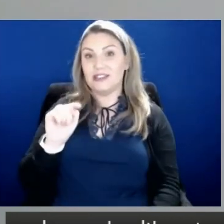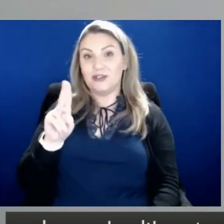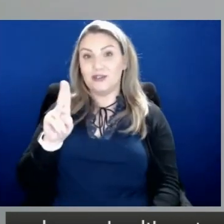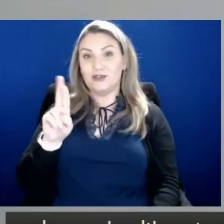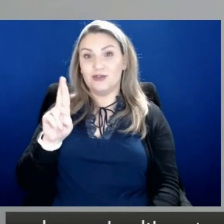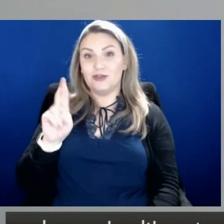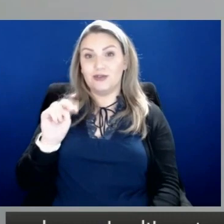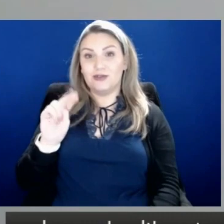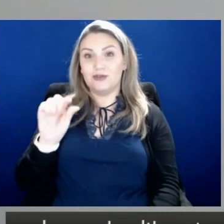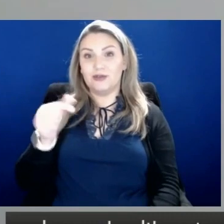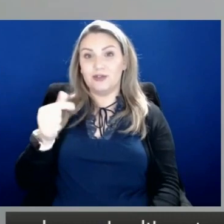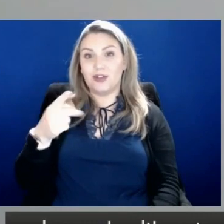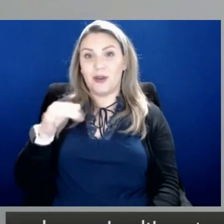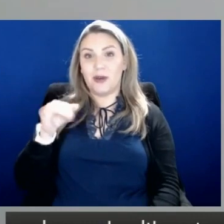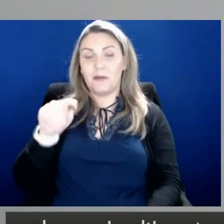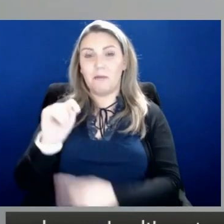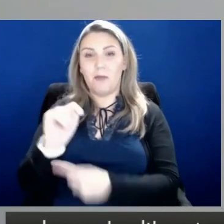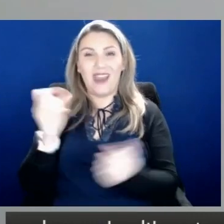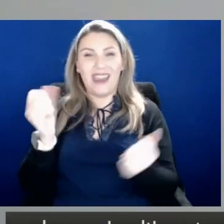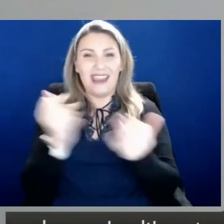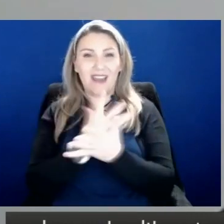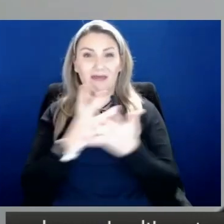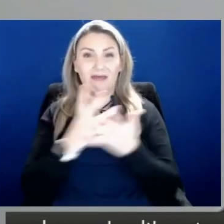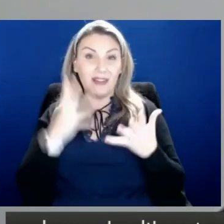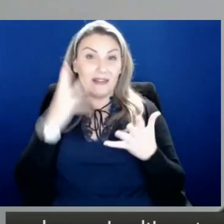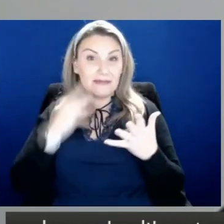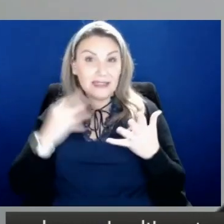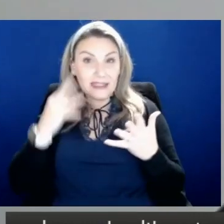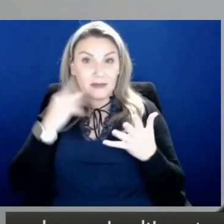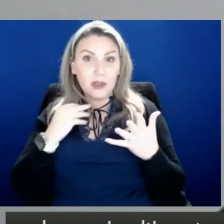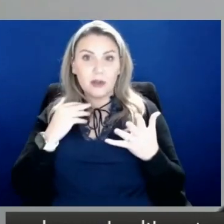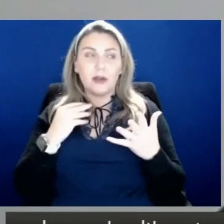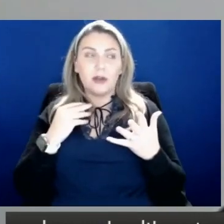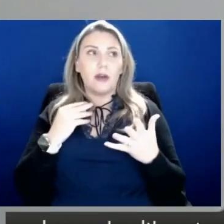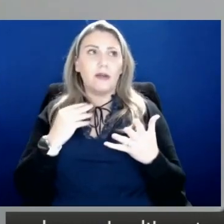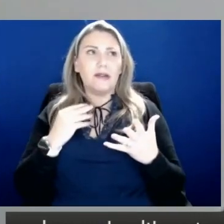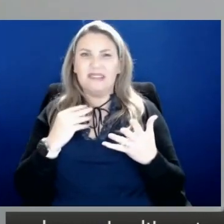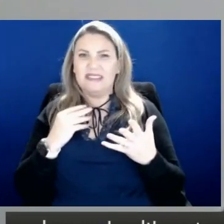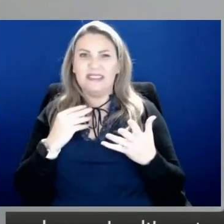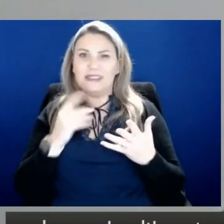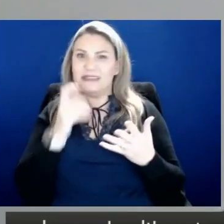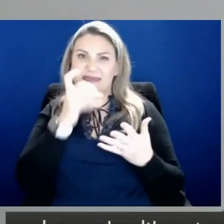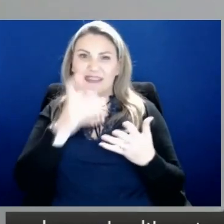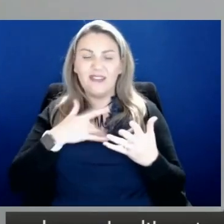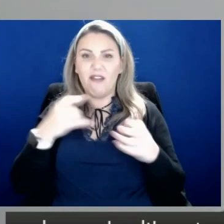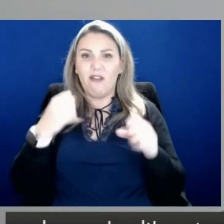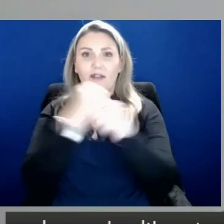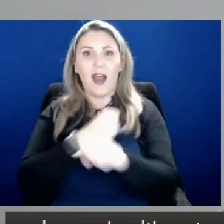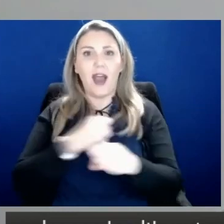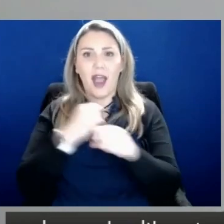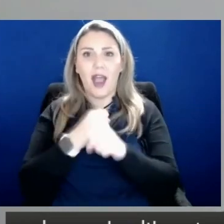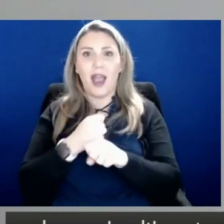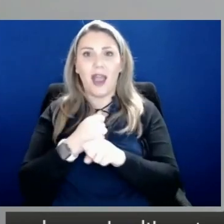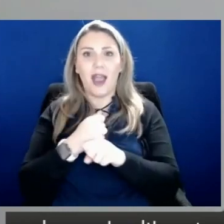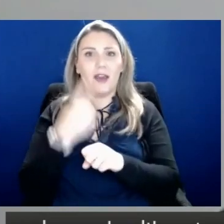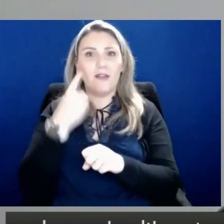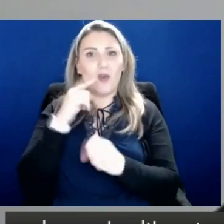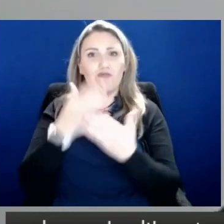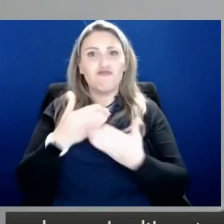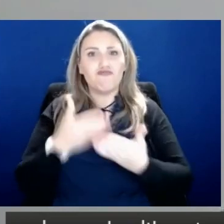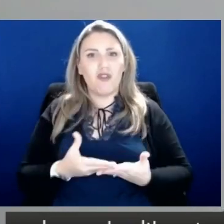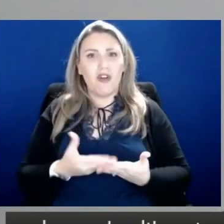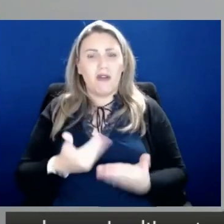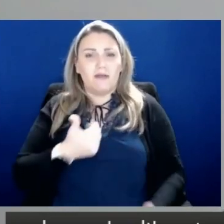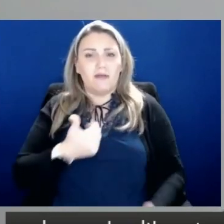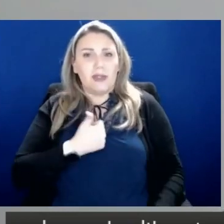I've experienced here hasn't felt like a fight to prove myself. I've been surrounded by